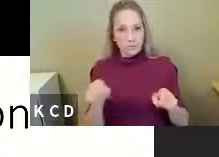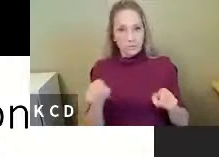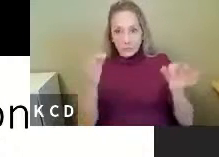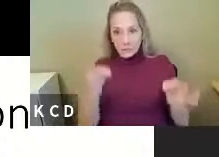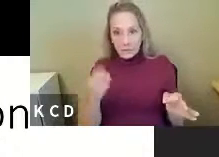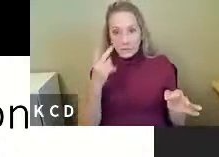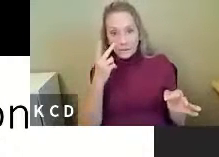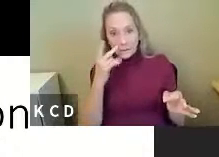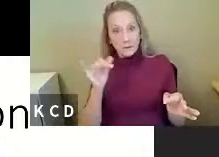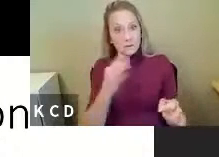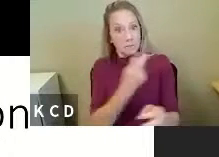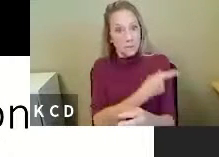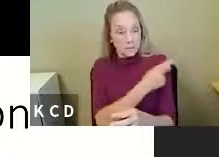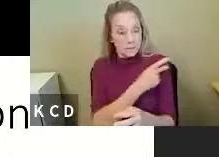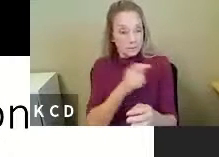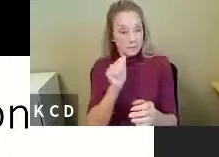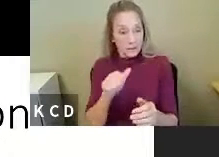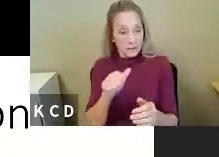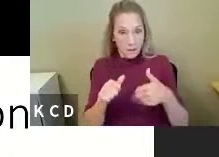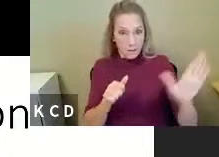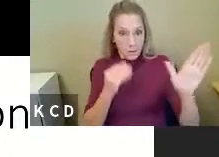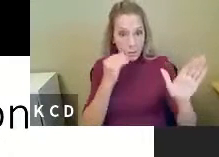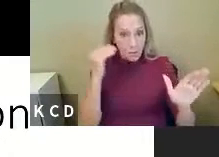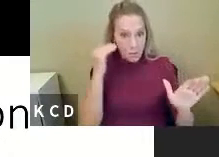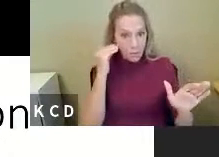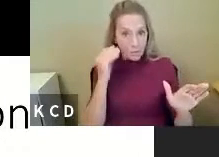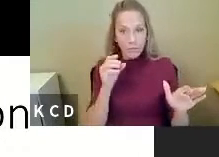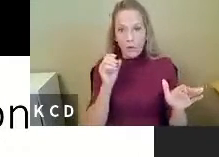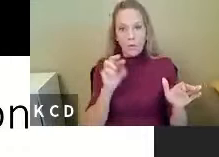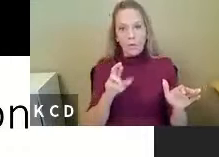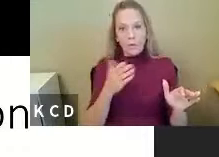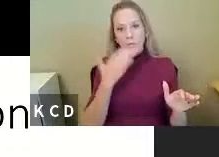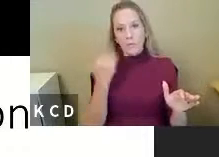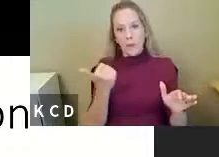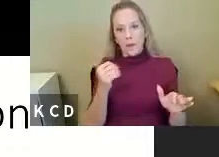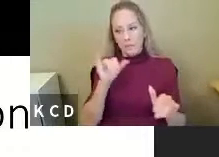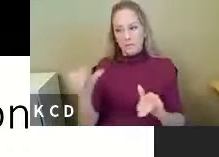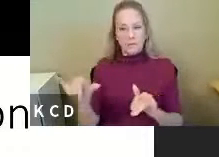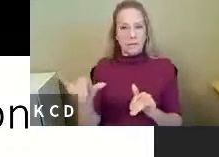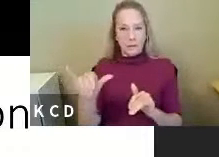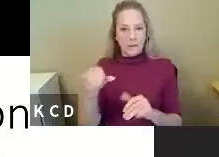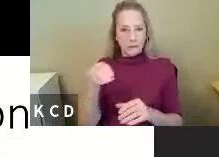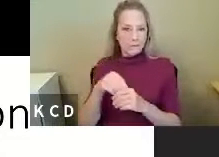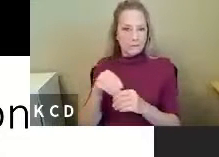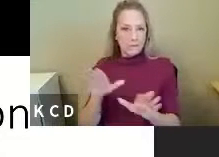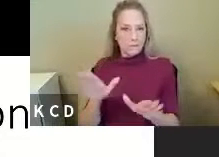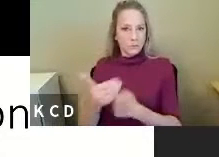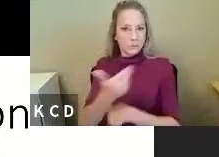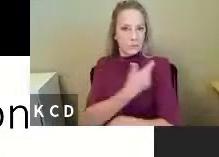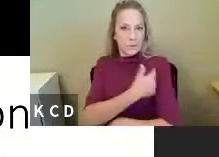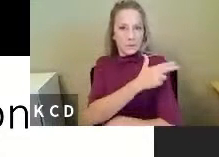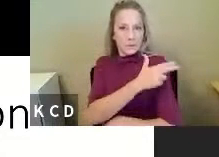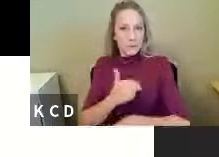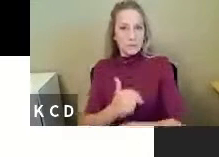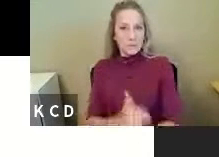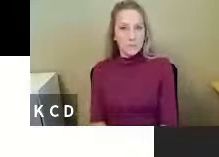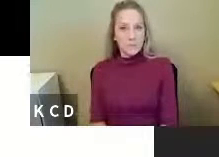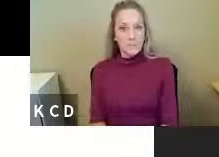patient is okay to go home or whether they would be admitted to the hospital. Next slide,